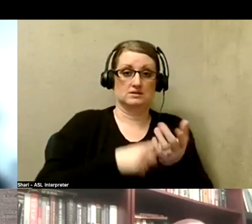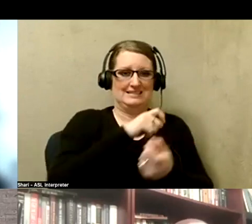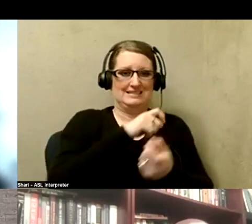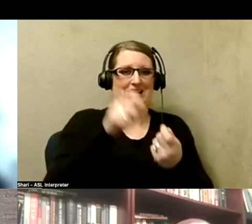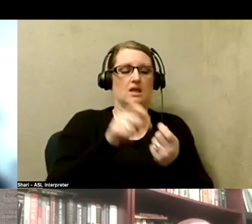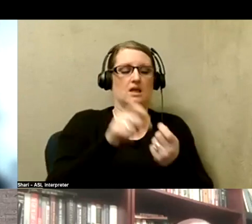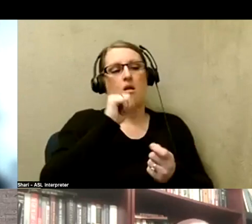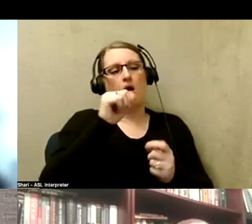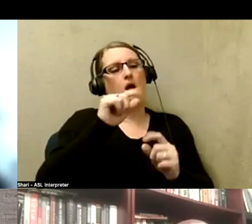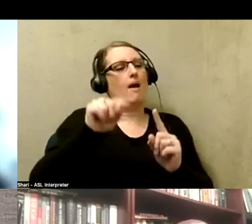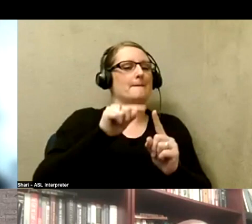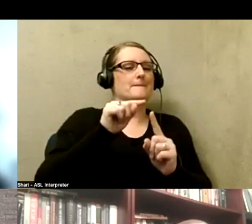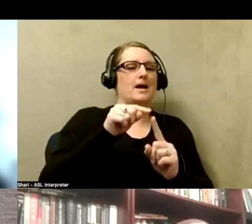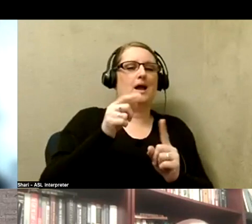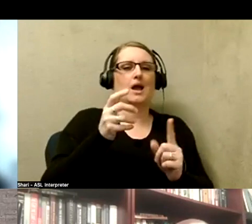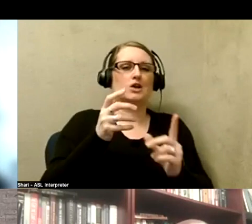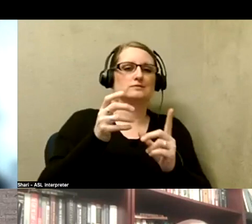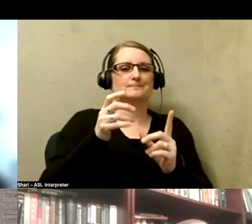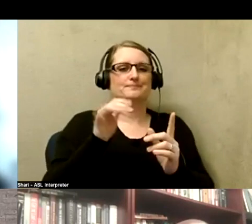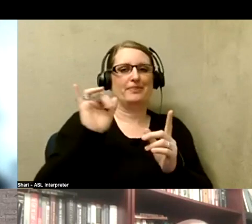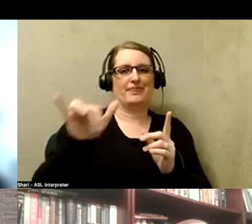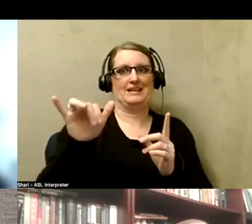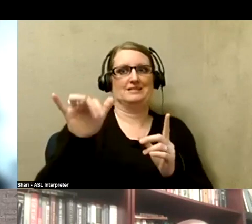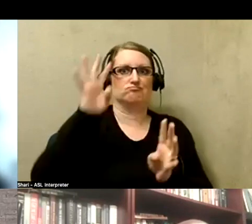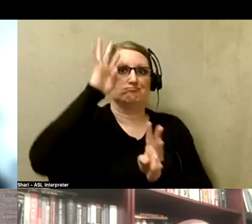about this kind of conspirational